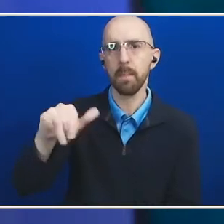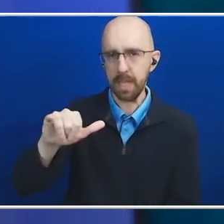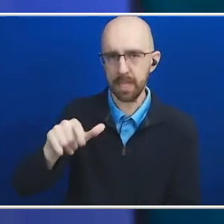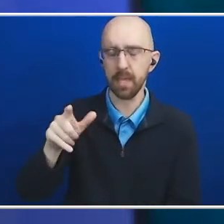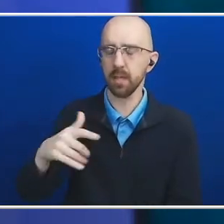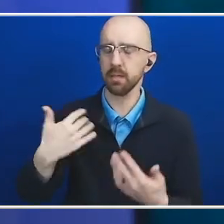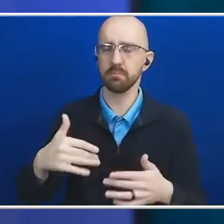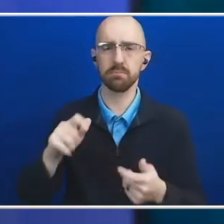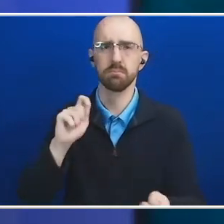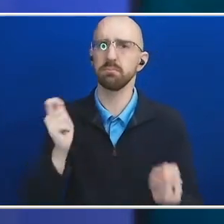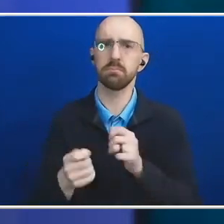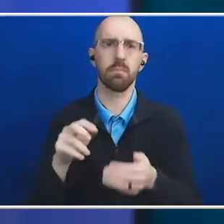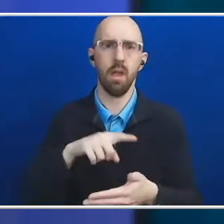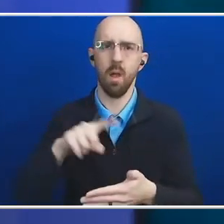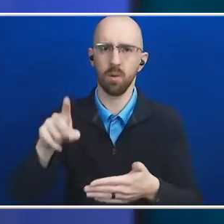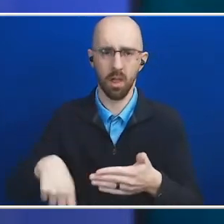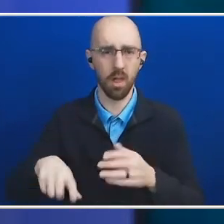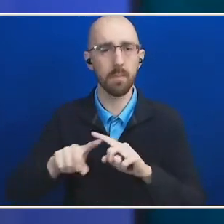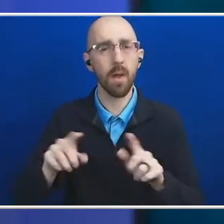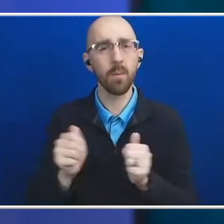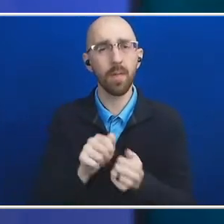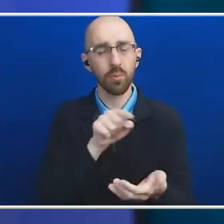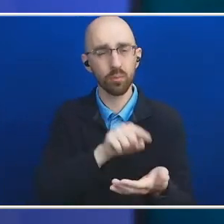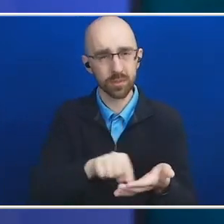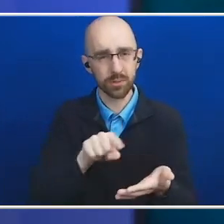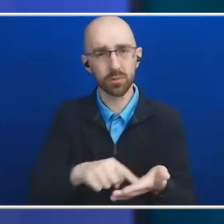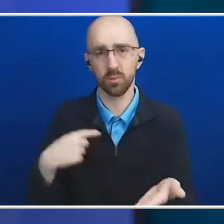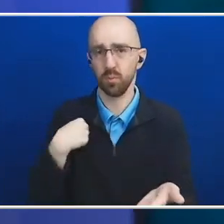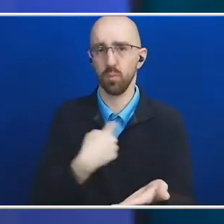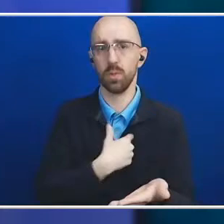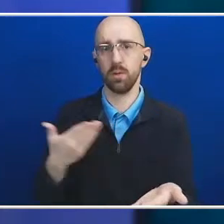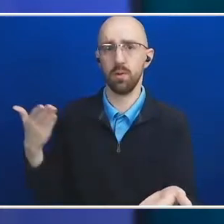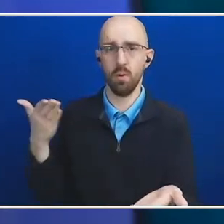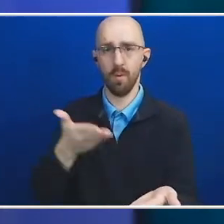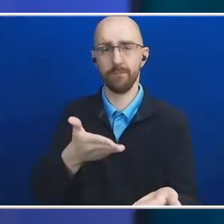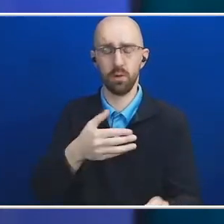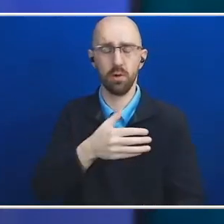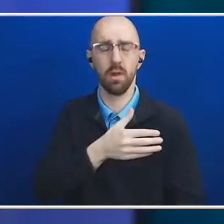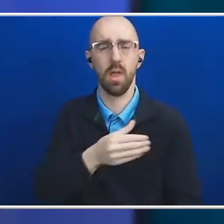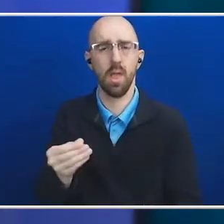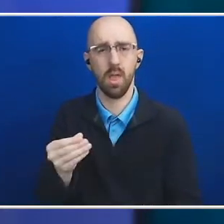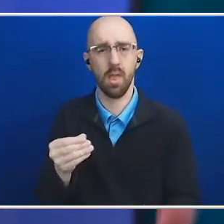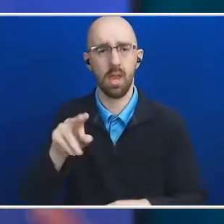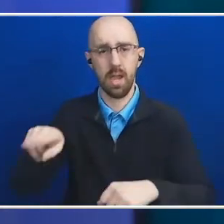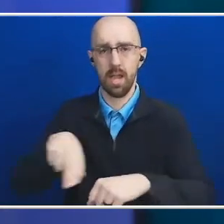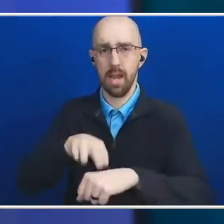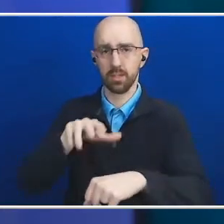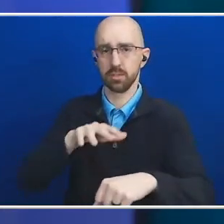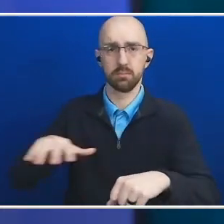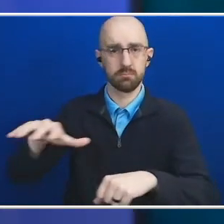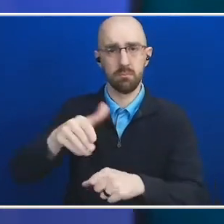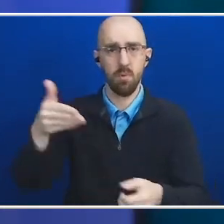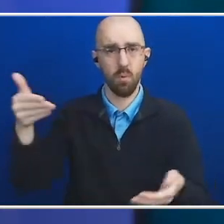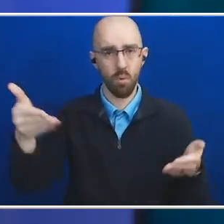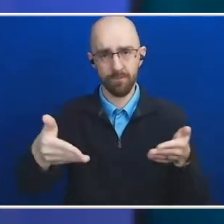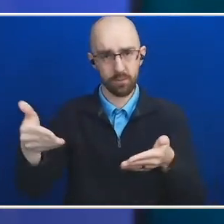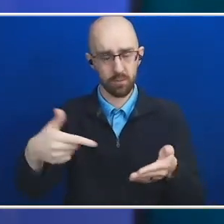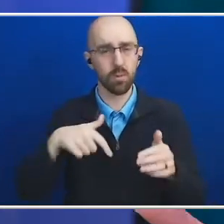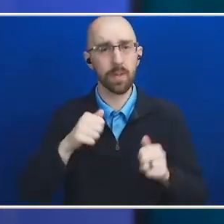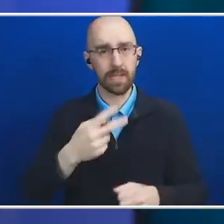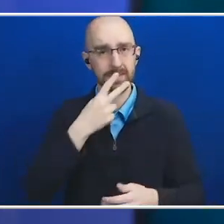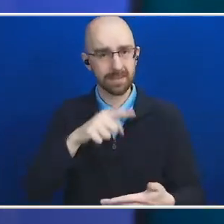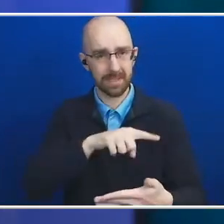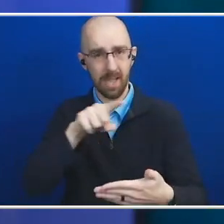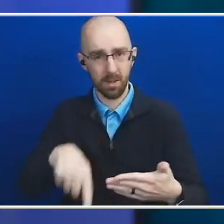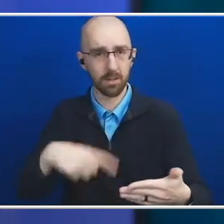But with the research that we have offered and nationally that has been offered, we can see the outcomes for patients. So we